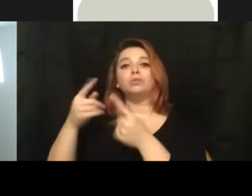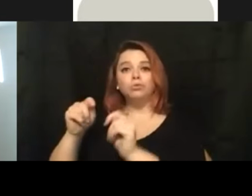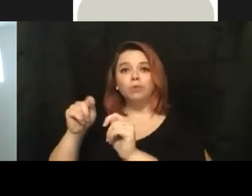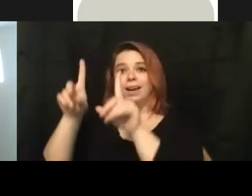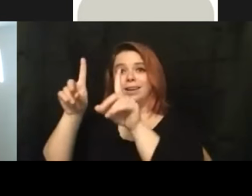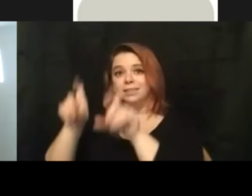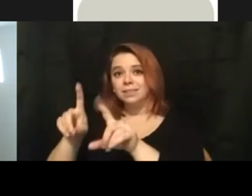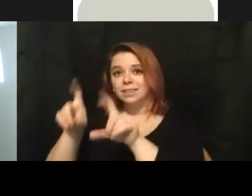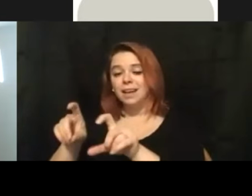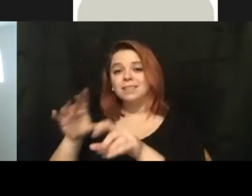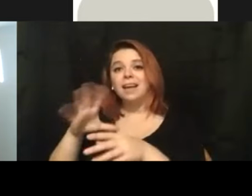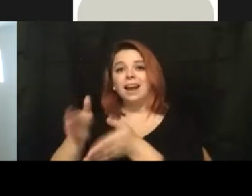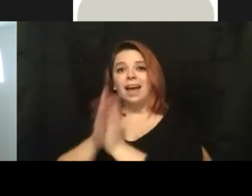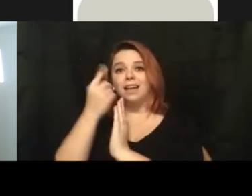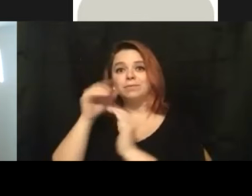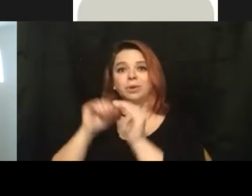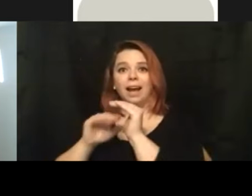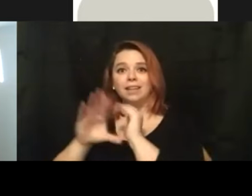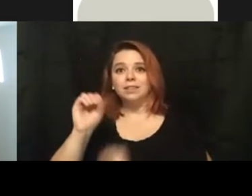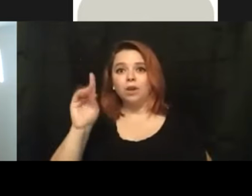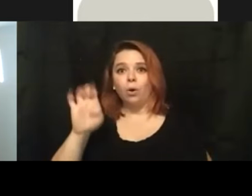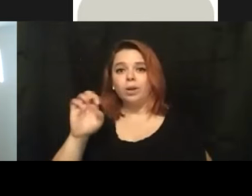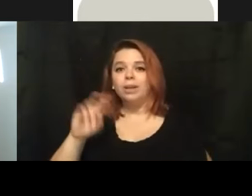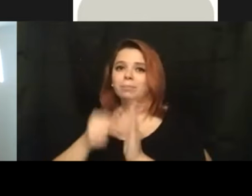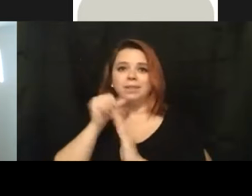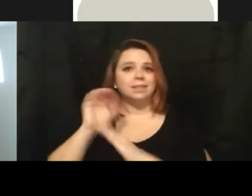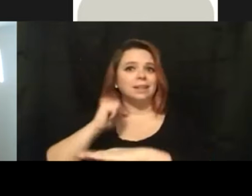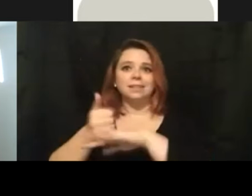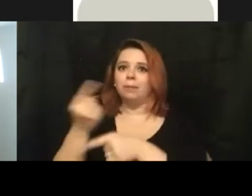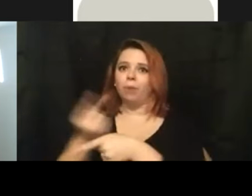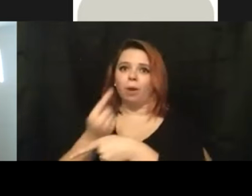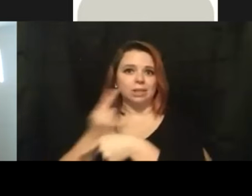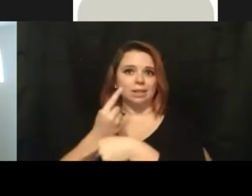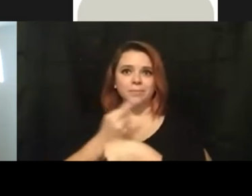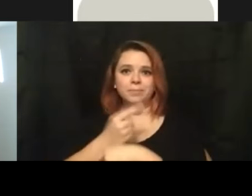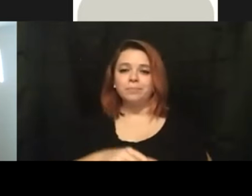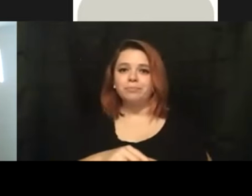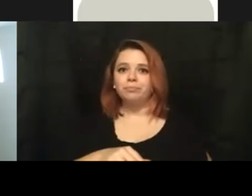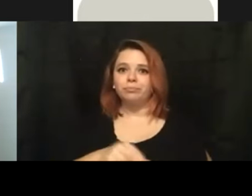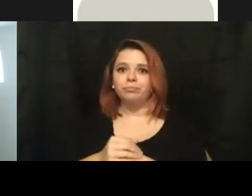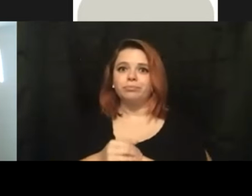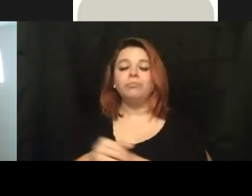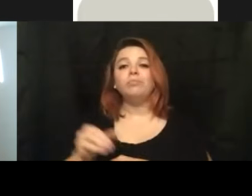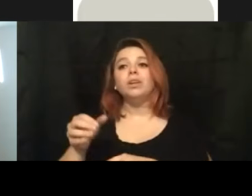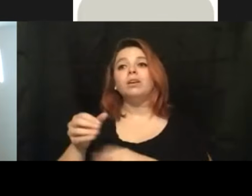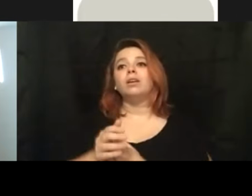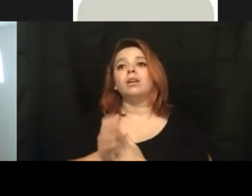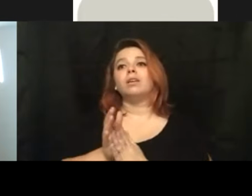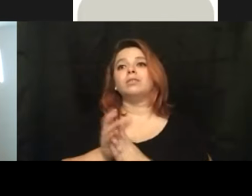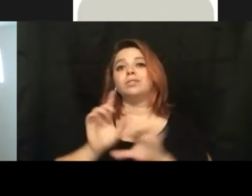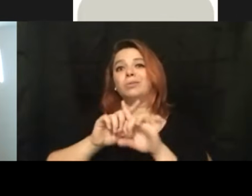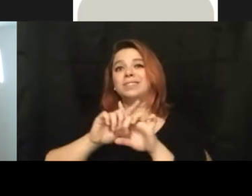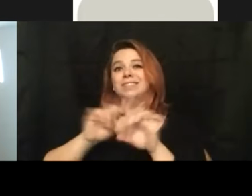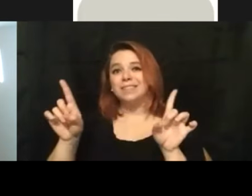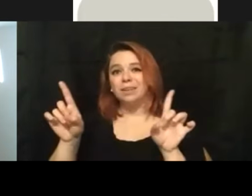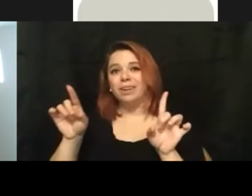then that means your Proctorio is not set up properly. All right. And unlike this practice exam, you will need your camera,